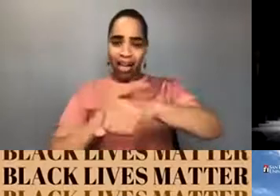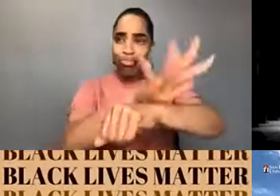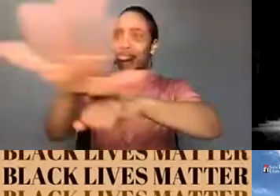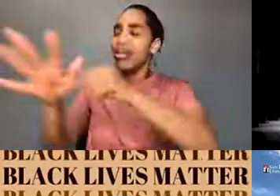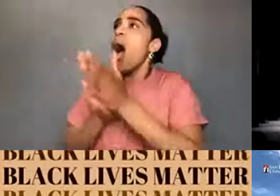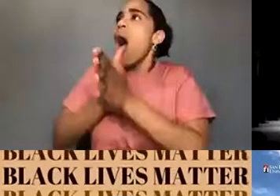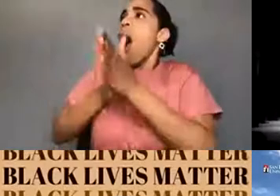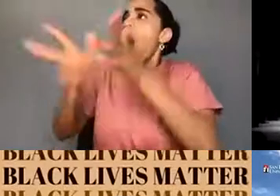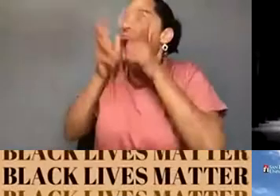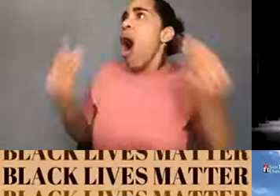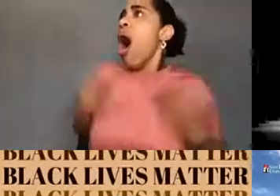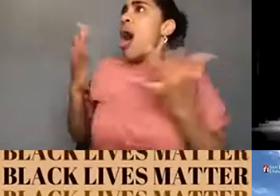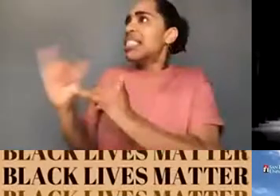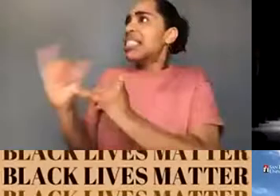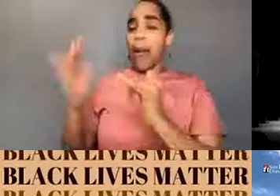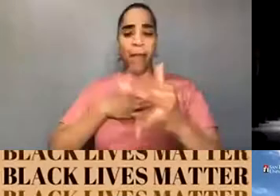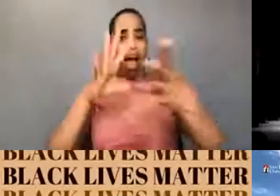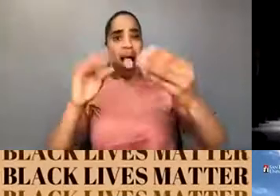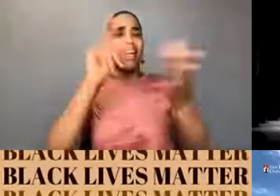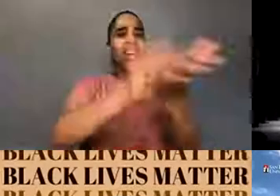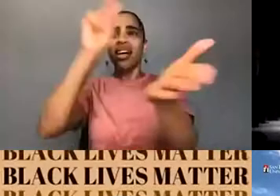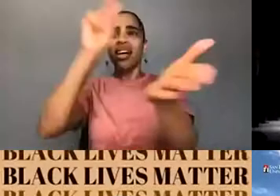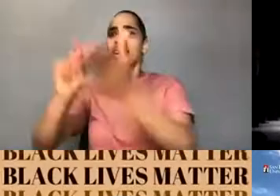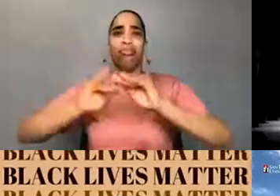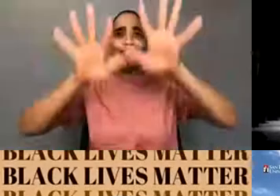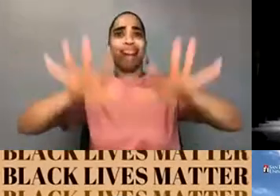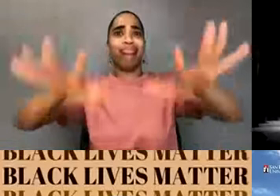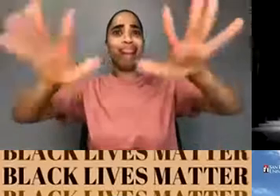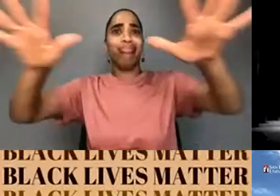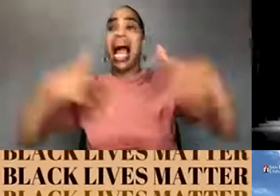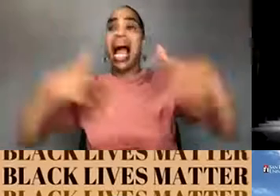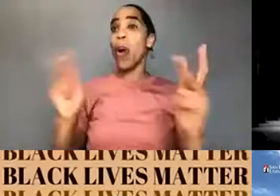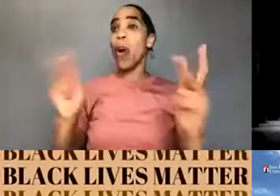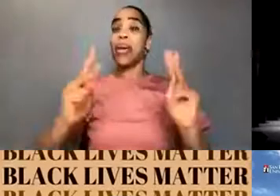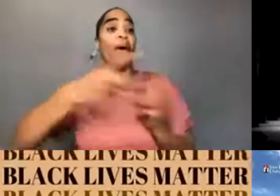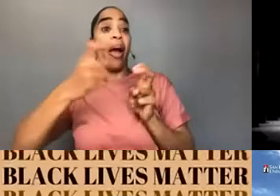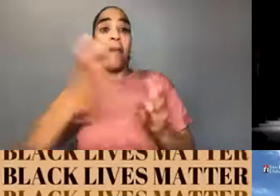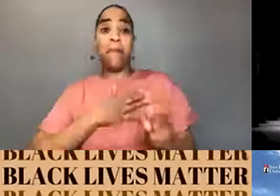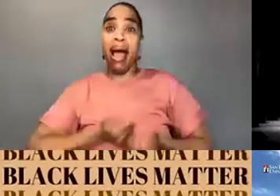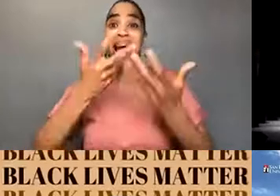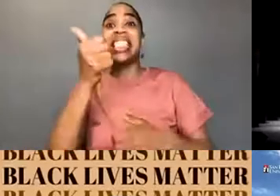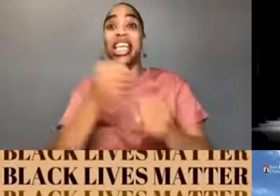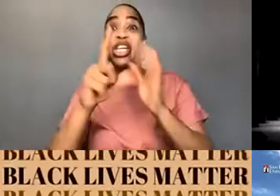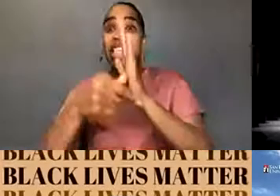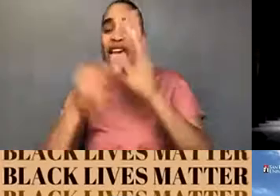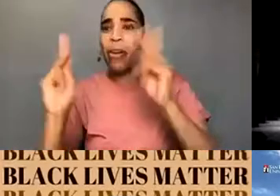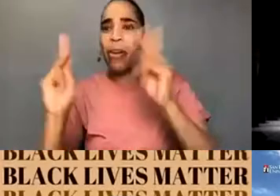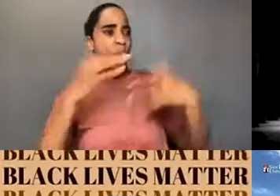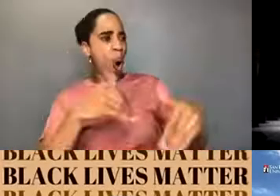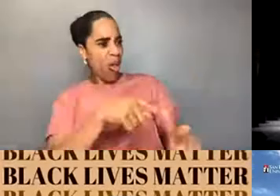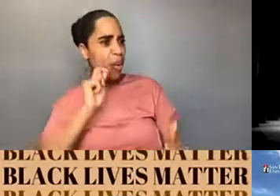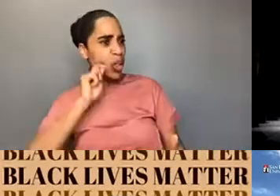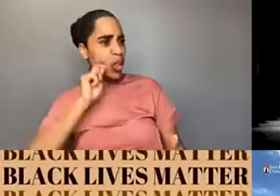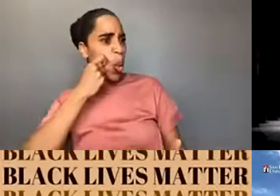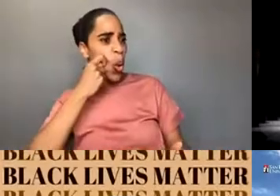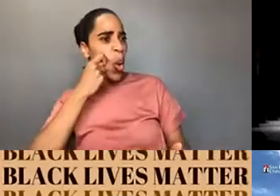to be motivational. I want my phrases to be published, documented, and quoted. I want people to recite my work 10 years from now and have critics say, that was cool, but it